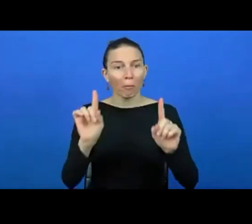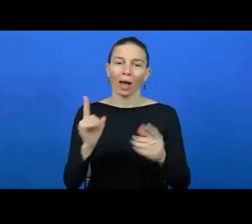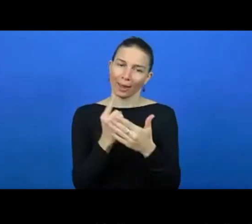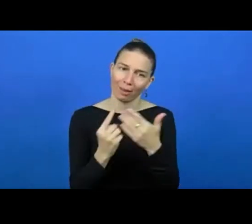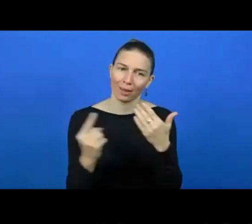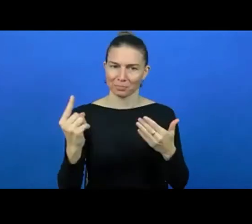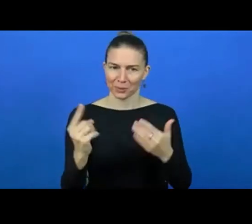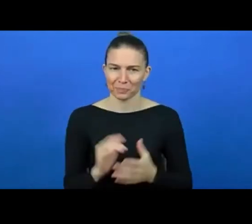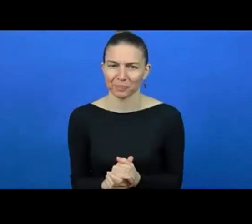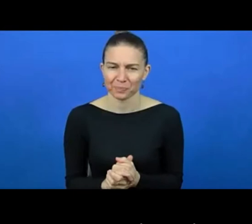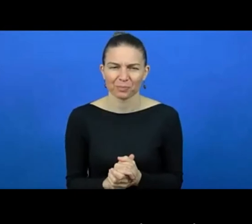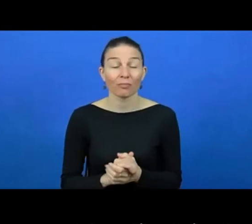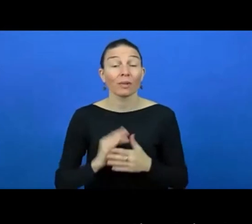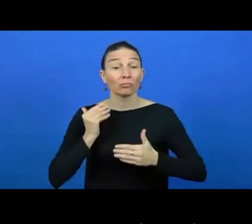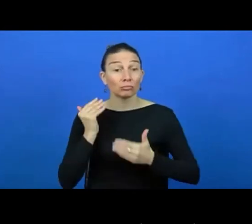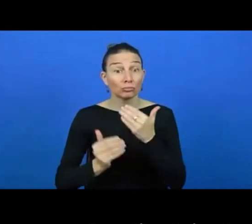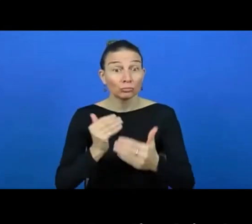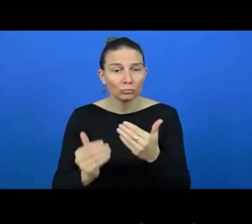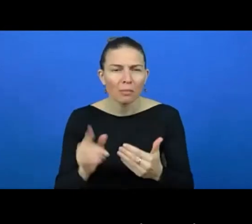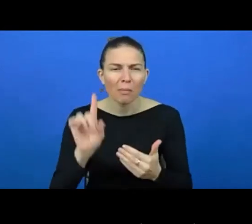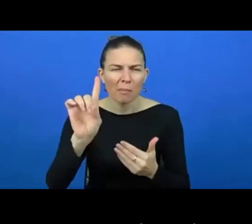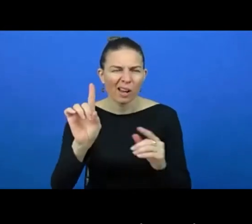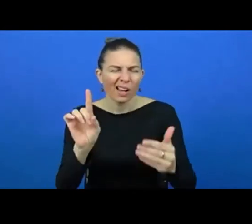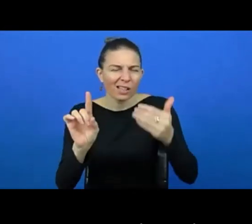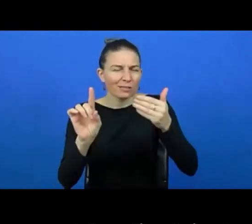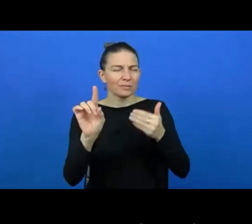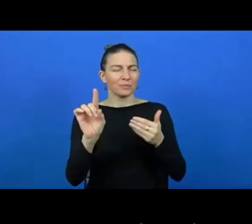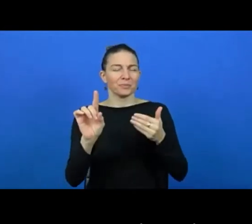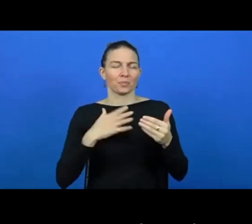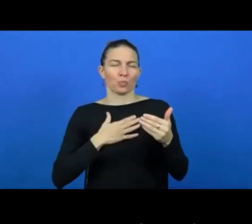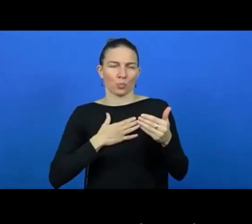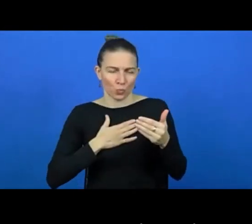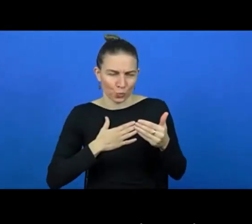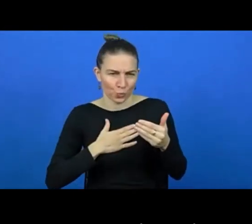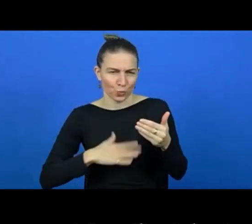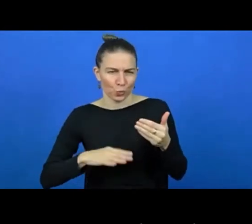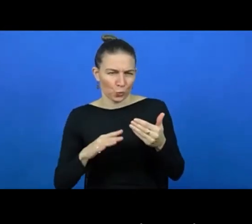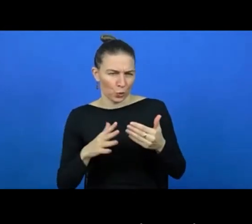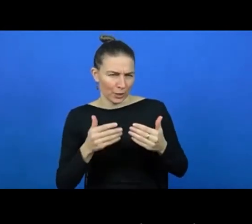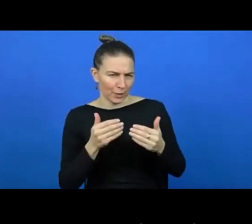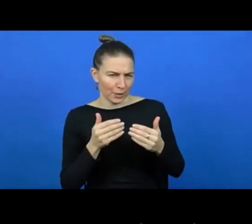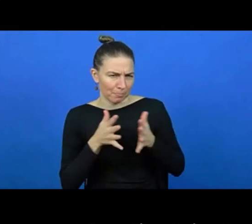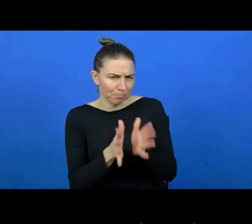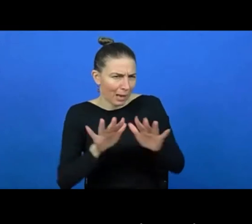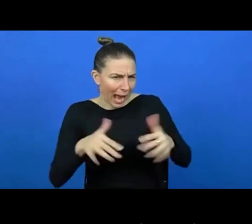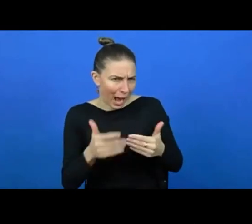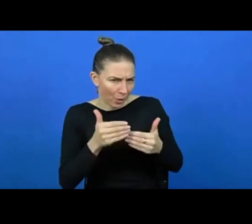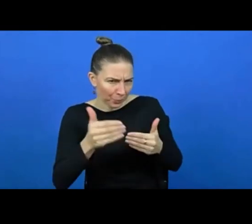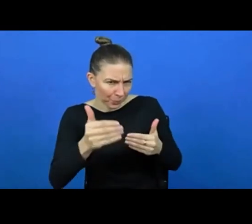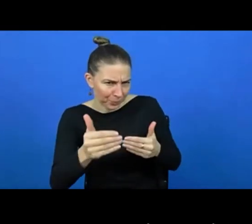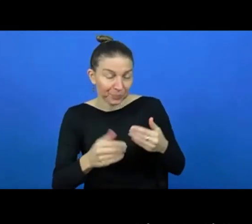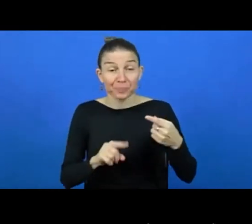housekeeping instructions. International Sign Language is available. Interpreters will be pinned to the